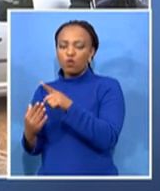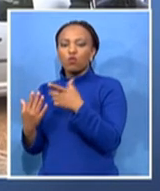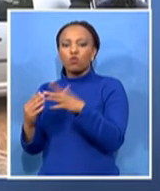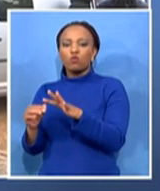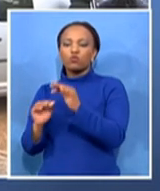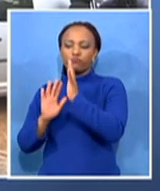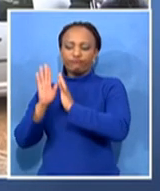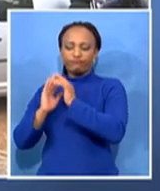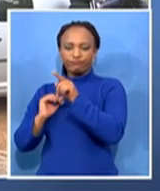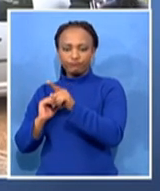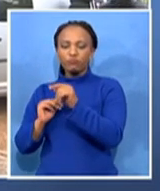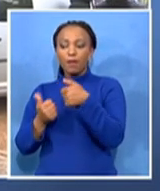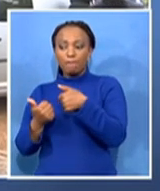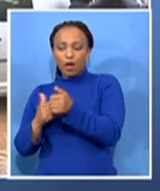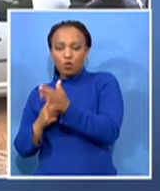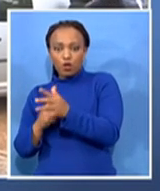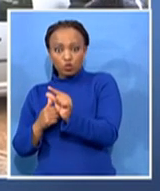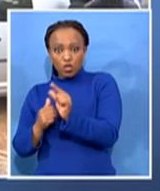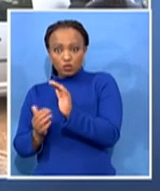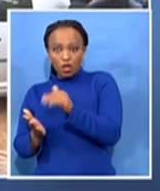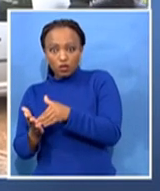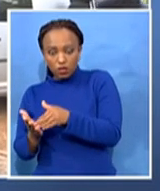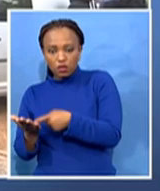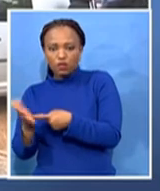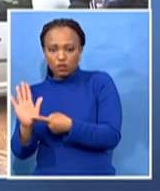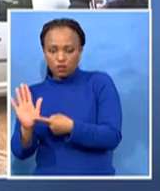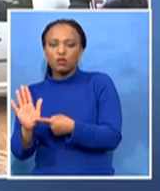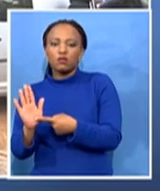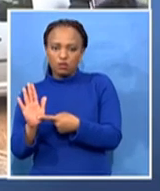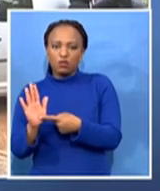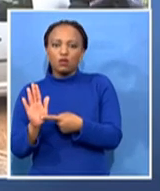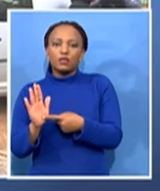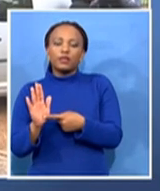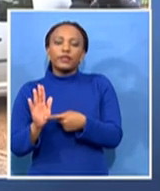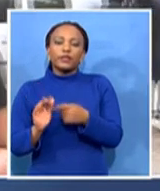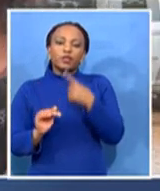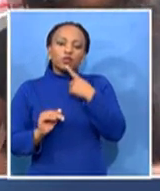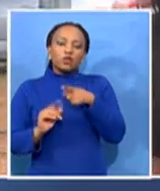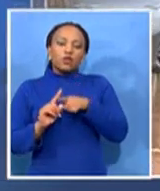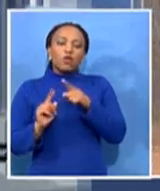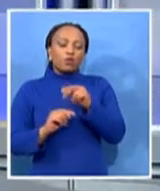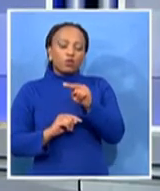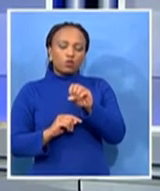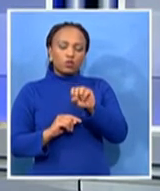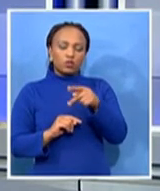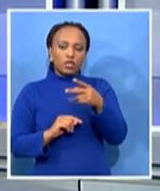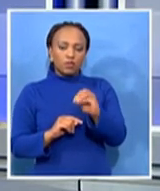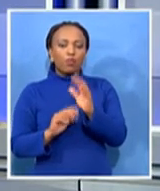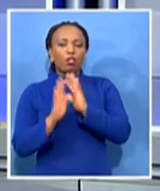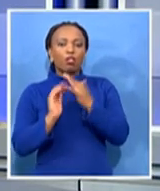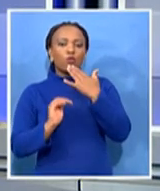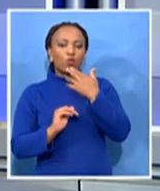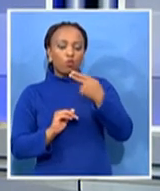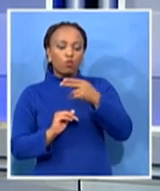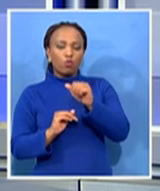that show starts, so to speak, for lack of a better word. Nosipho Mncube is speaking to us, but the Hawks are expected to make more arrests, of course, in the the